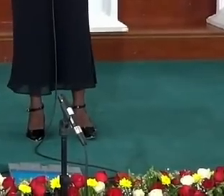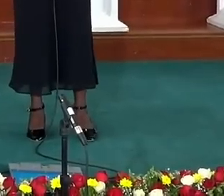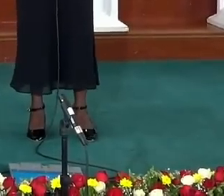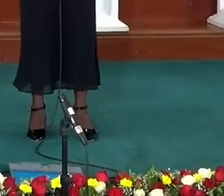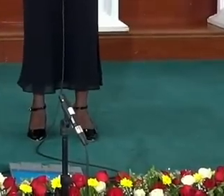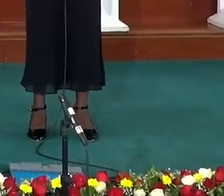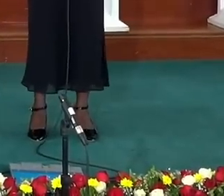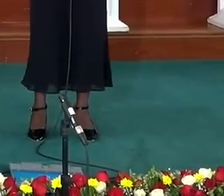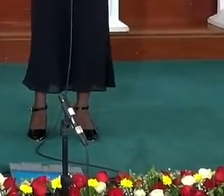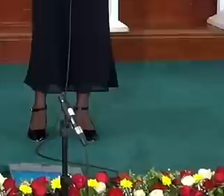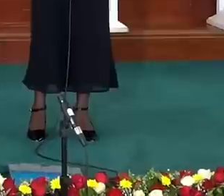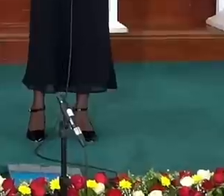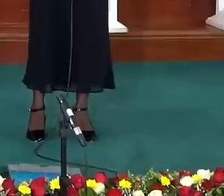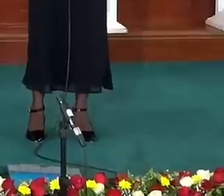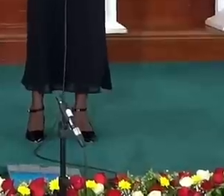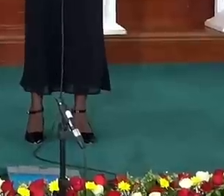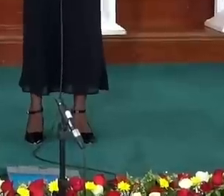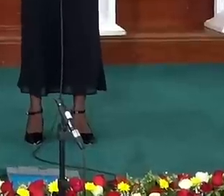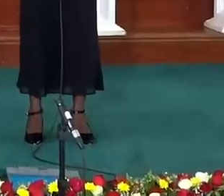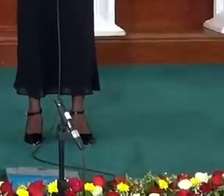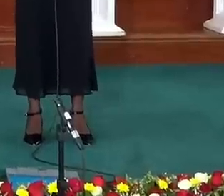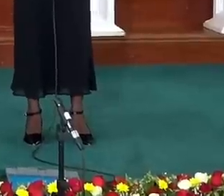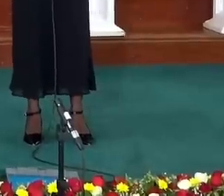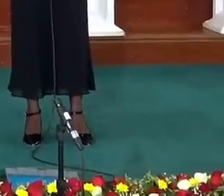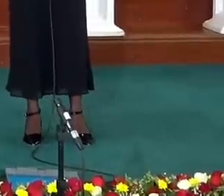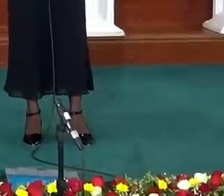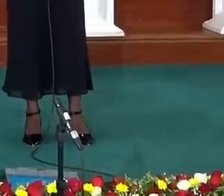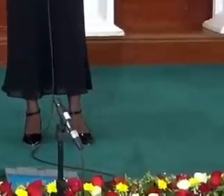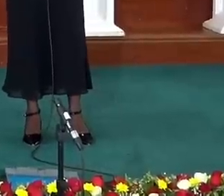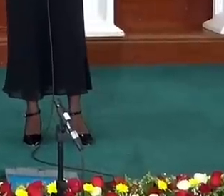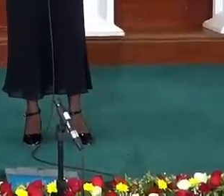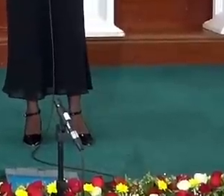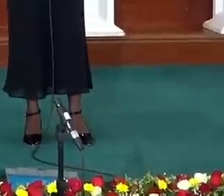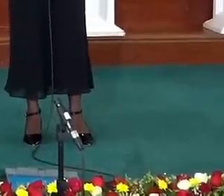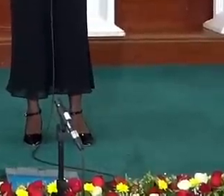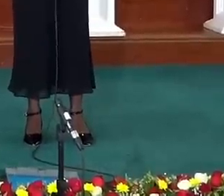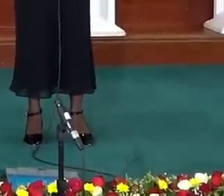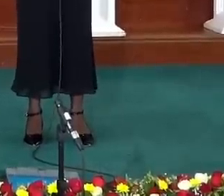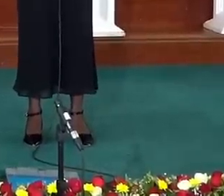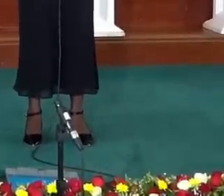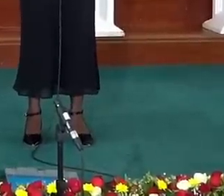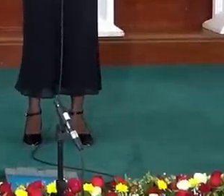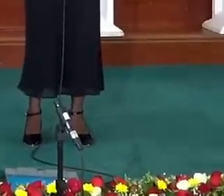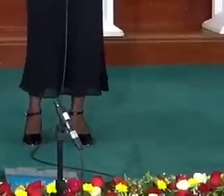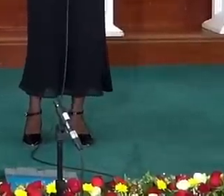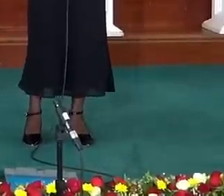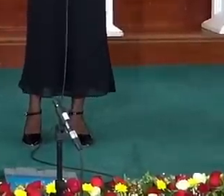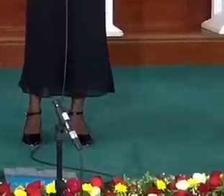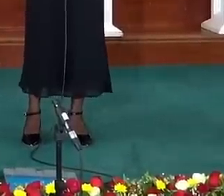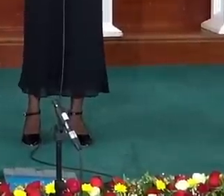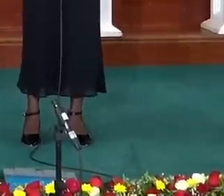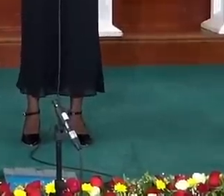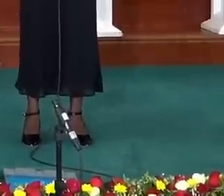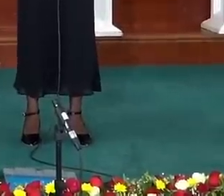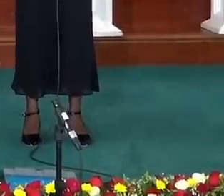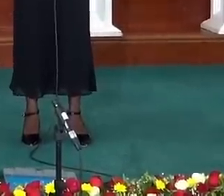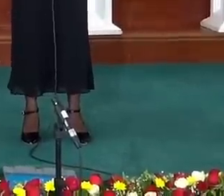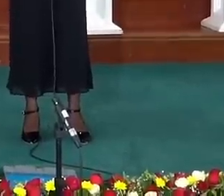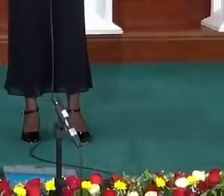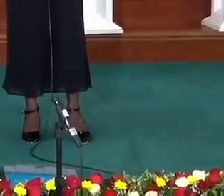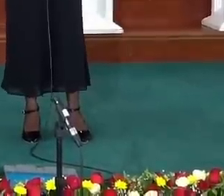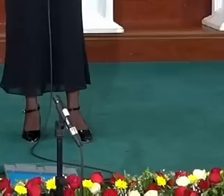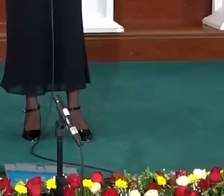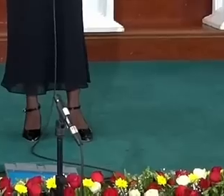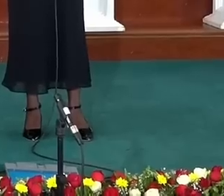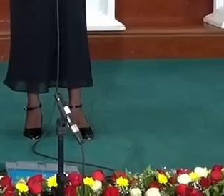coming. Oh, praise the Lord. God bless you, my young friends. Come. Jesus says, I want you on my team. Want you on my team.